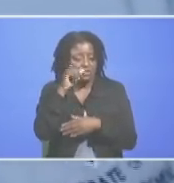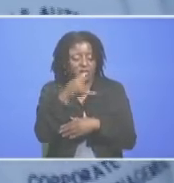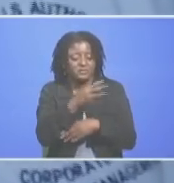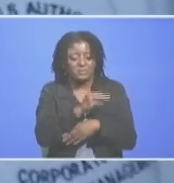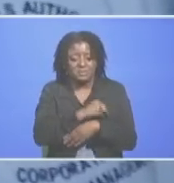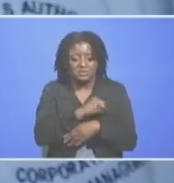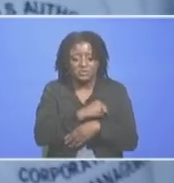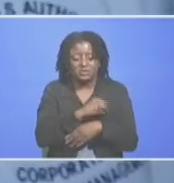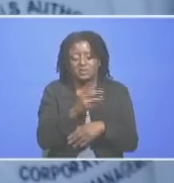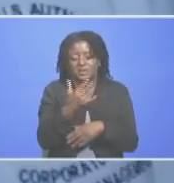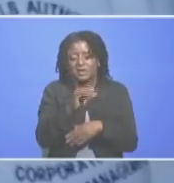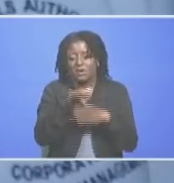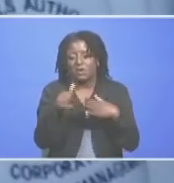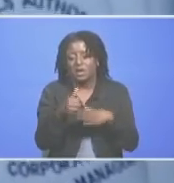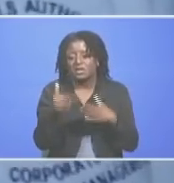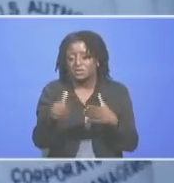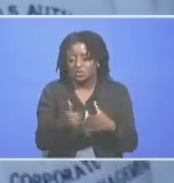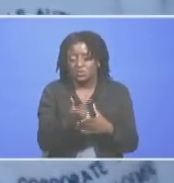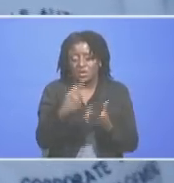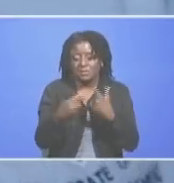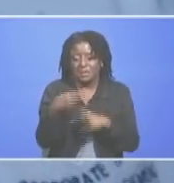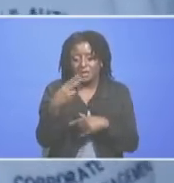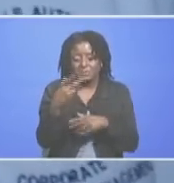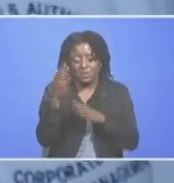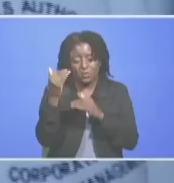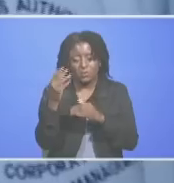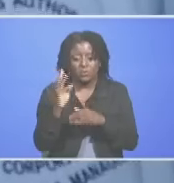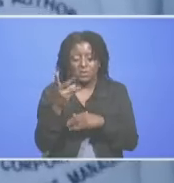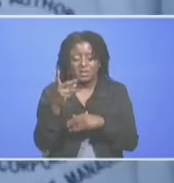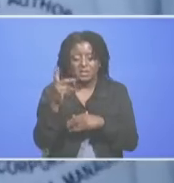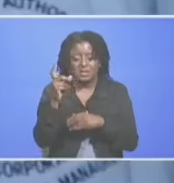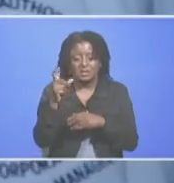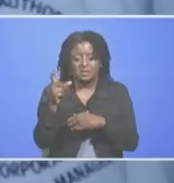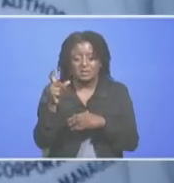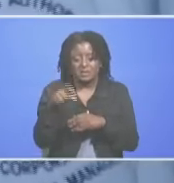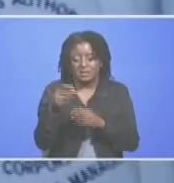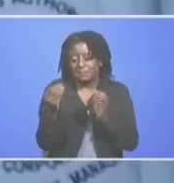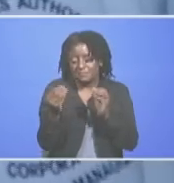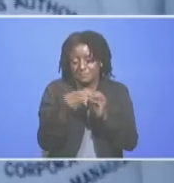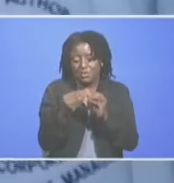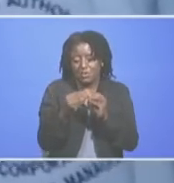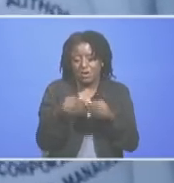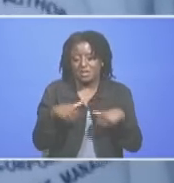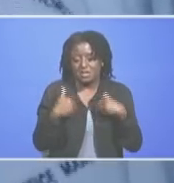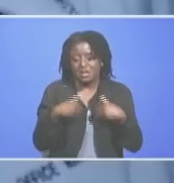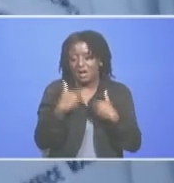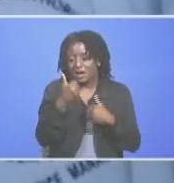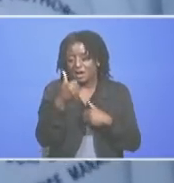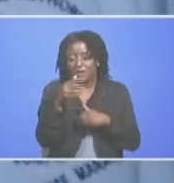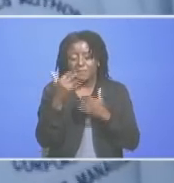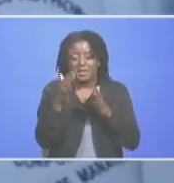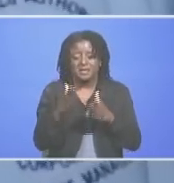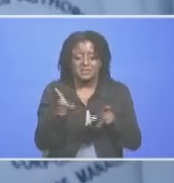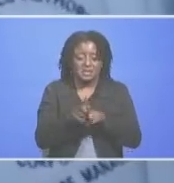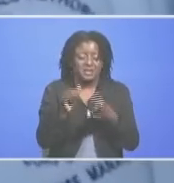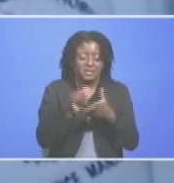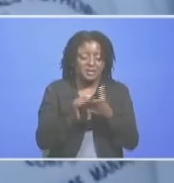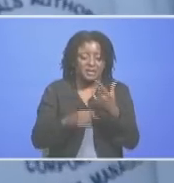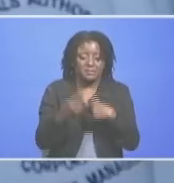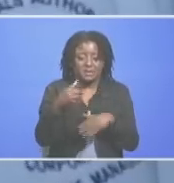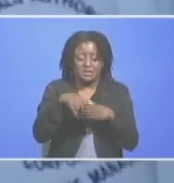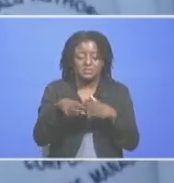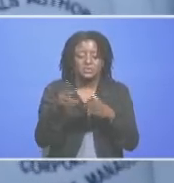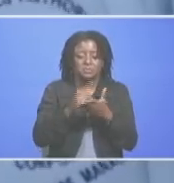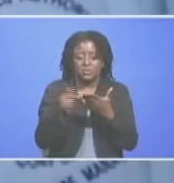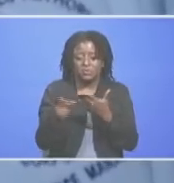Intruders, they all are new breeds coming up, and hoping that we need more players like them, younger players coming up into the program to get these national team